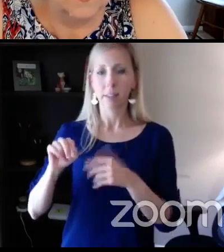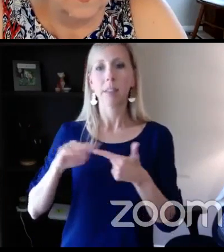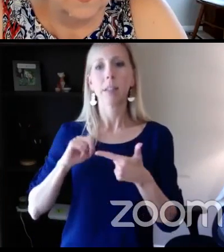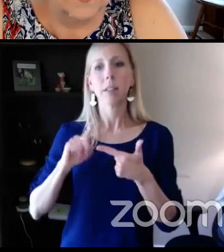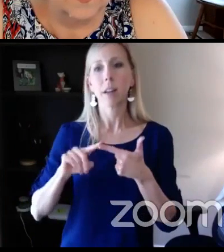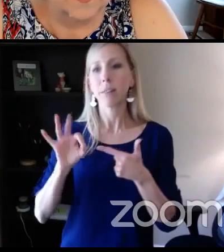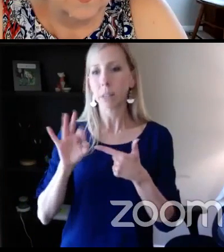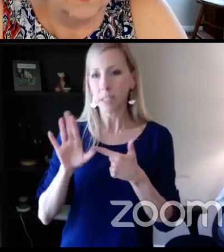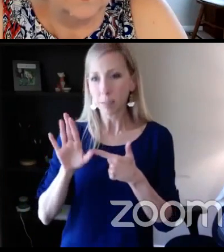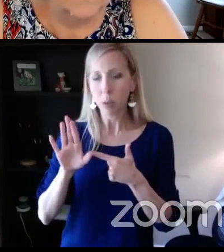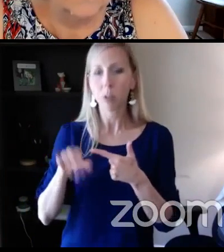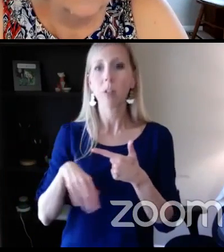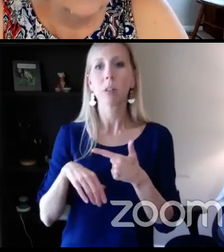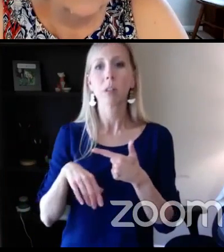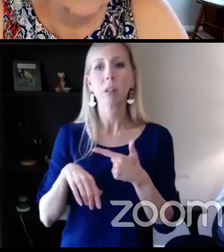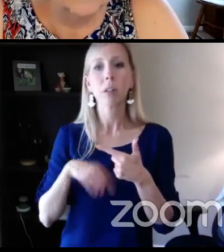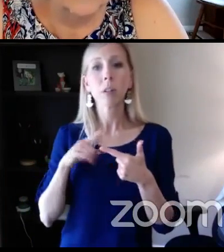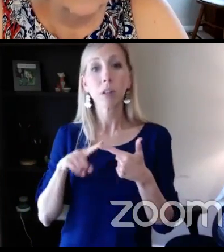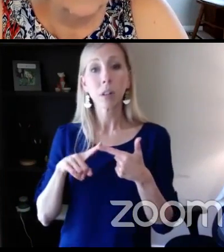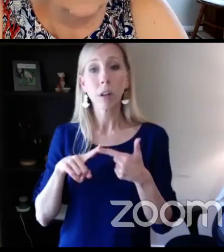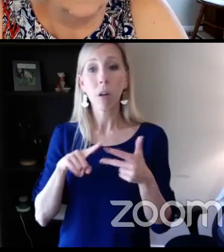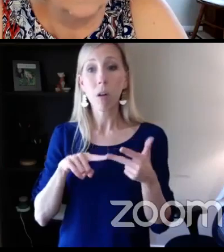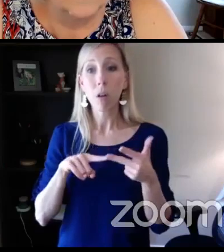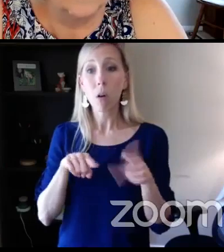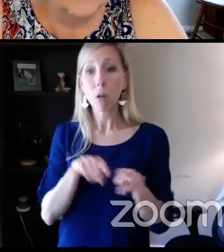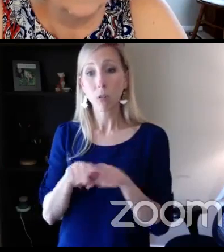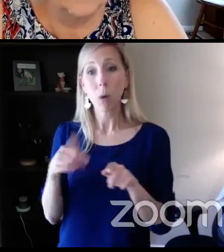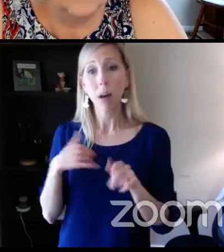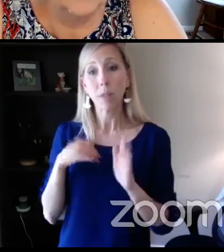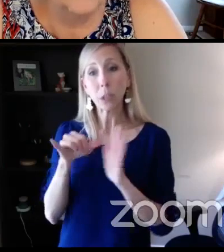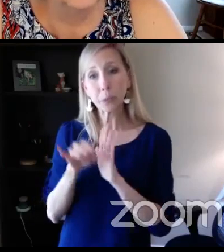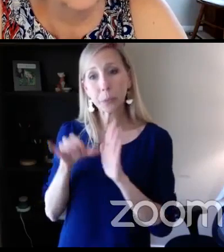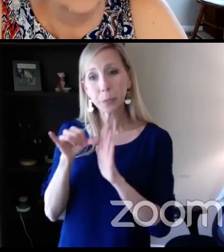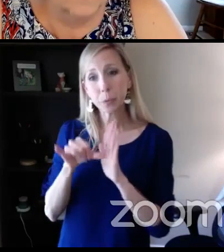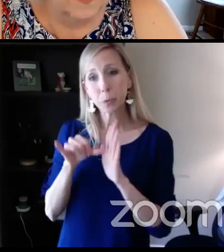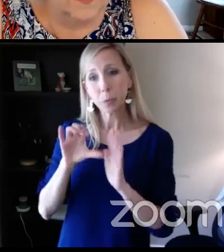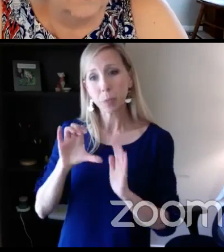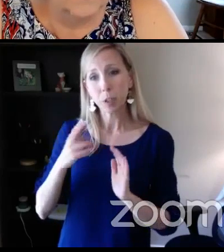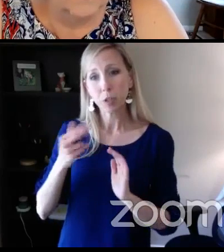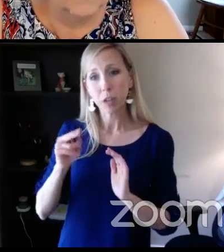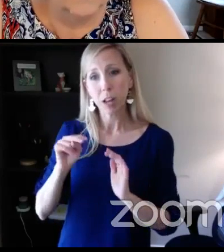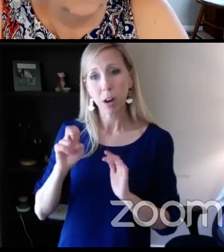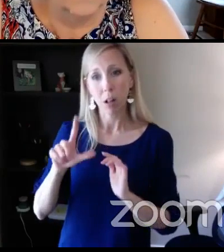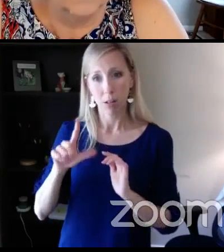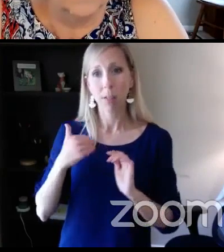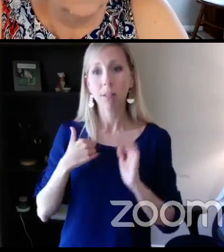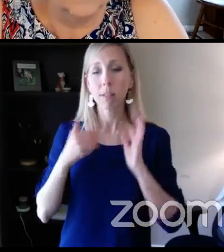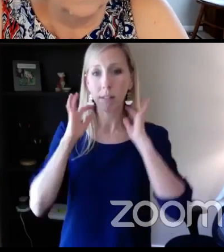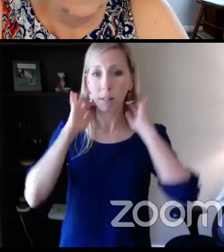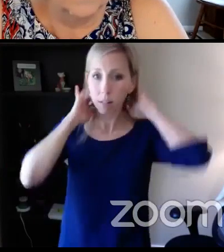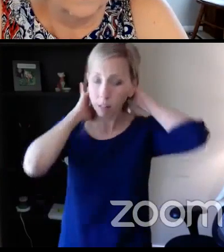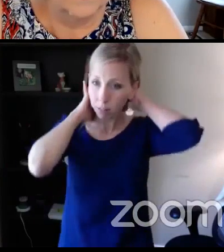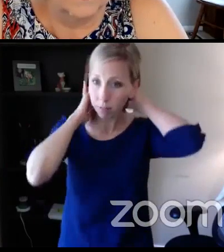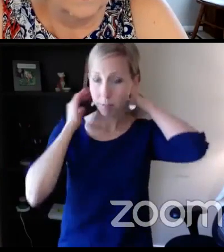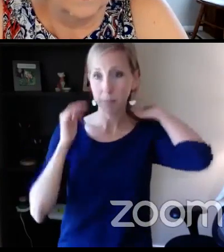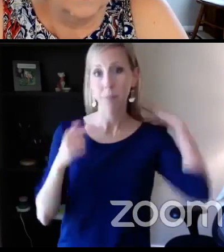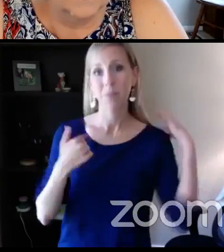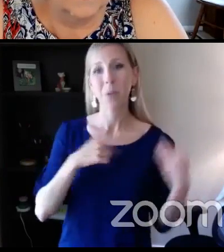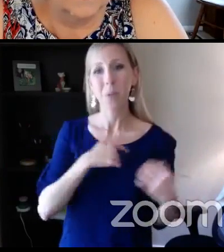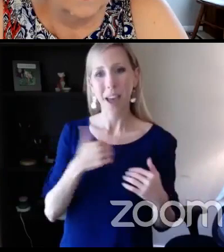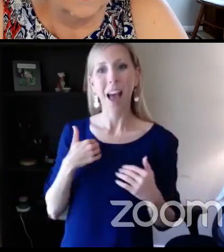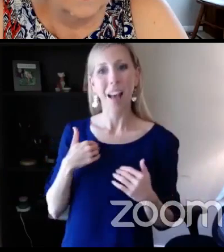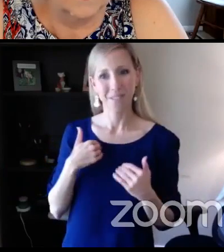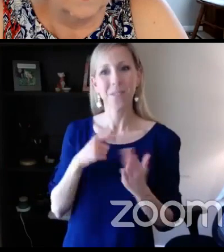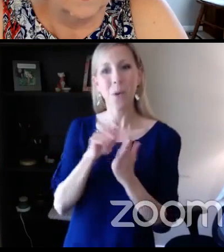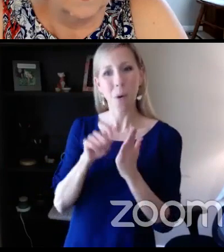Children with Hearing Loss, of course. And then we also have a YouTube channel where we have the authors talking about